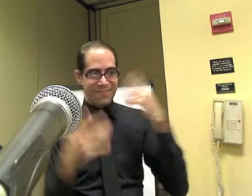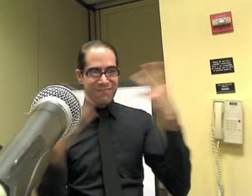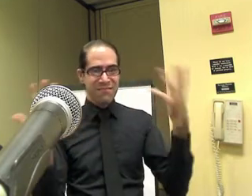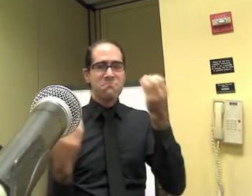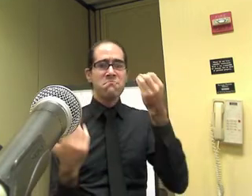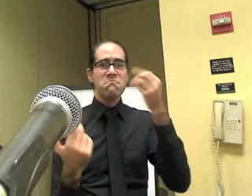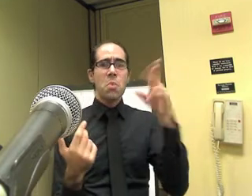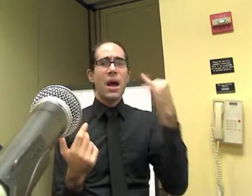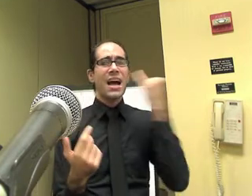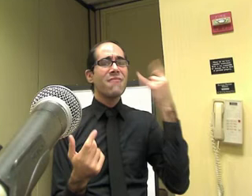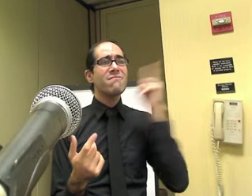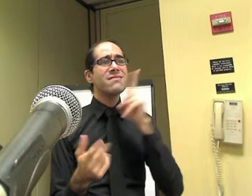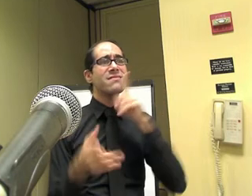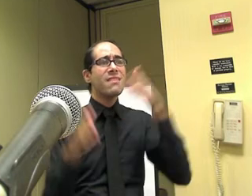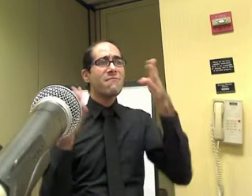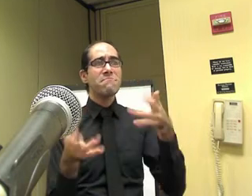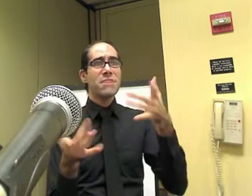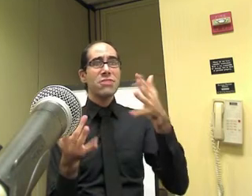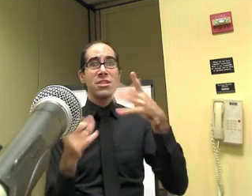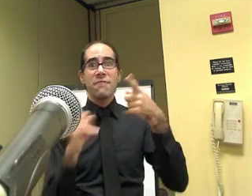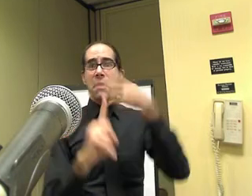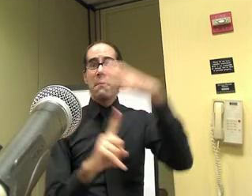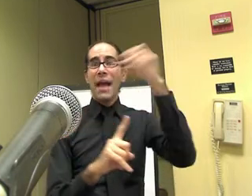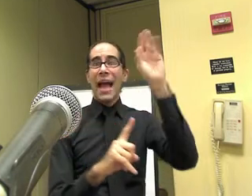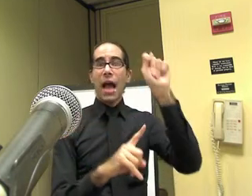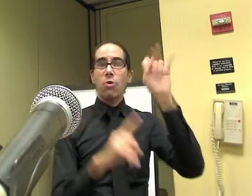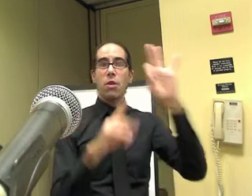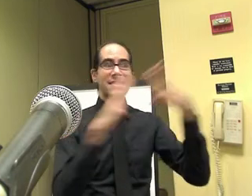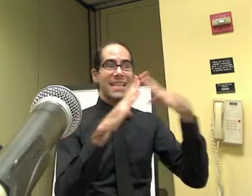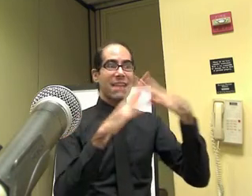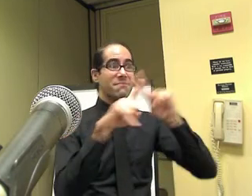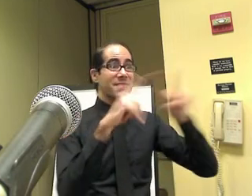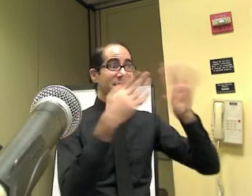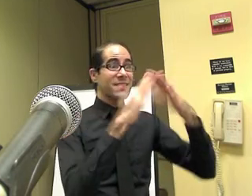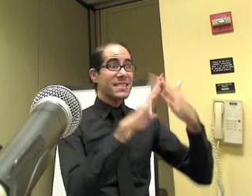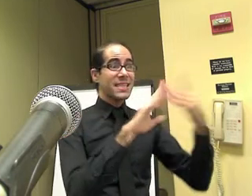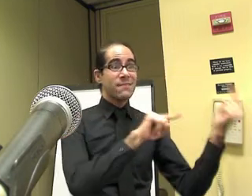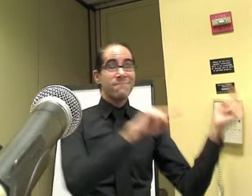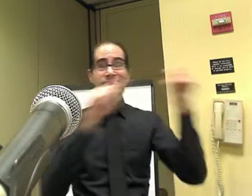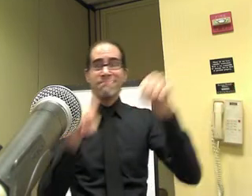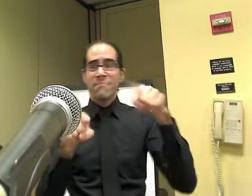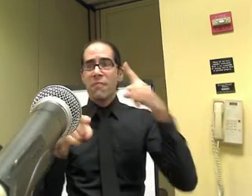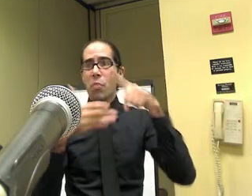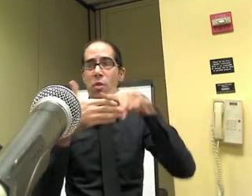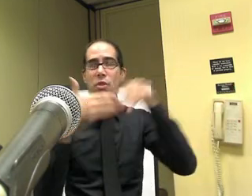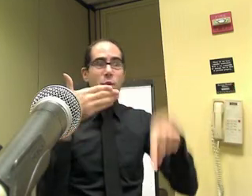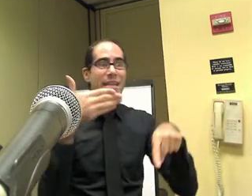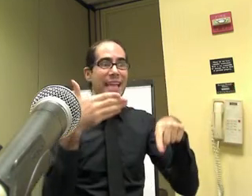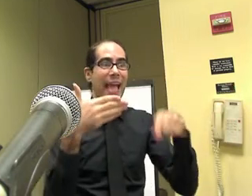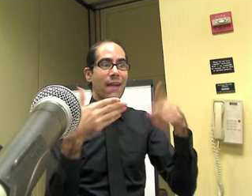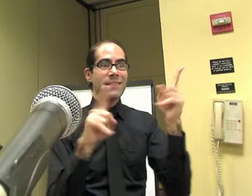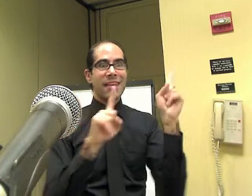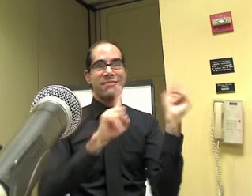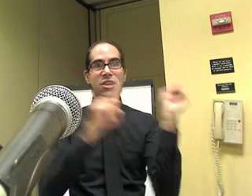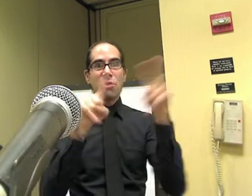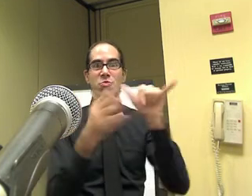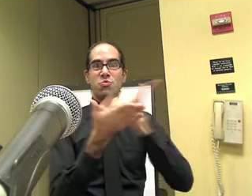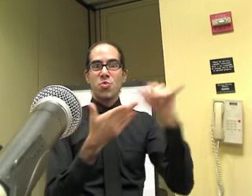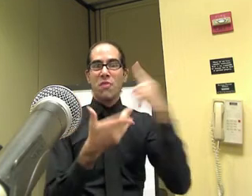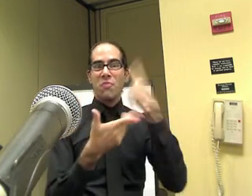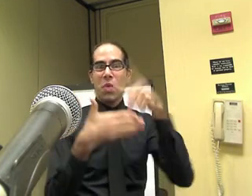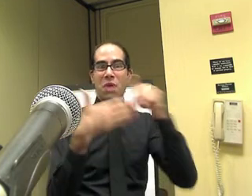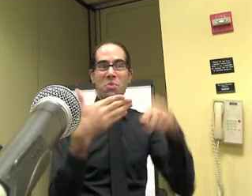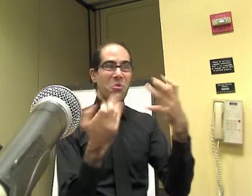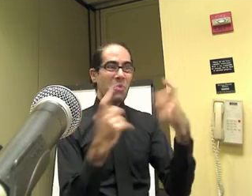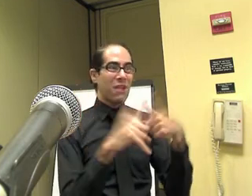So they really don't have that random access to the guided tours. If an out-of-town visitor comes in for the